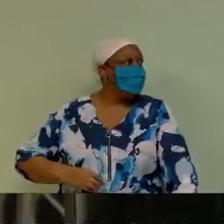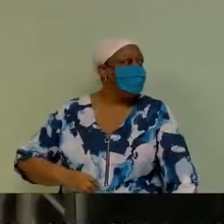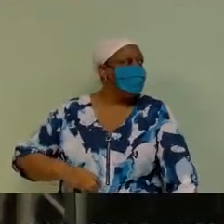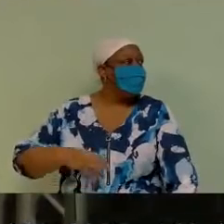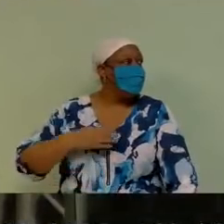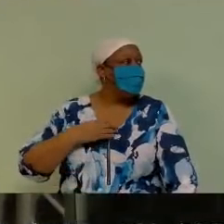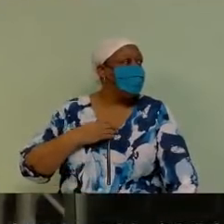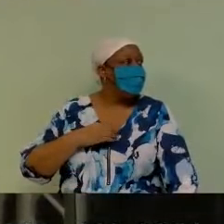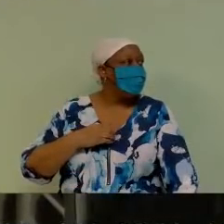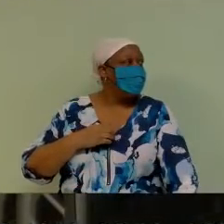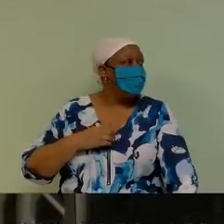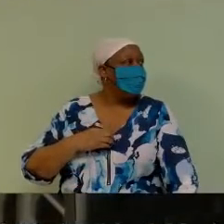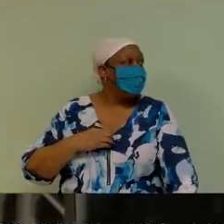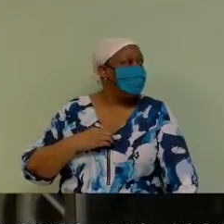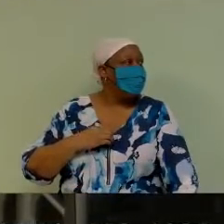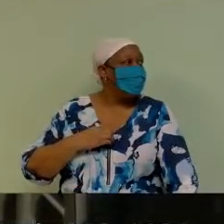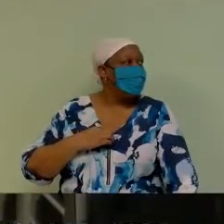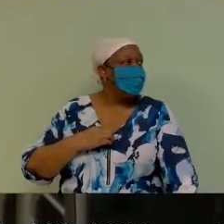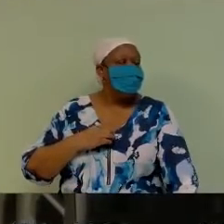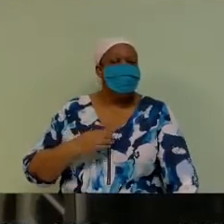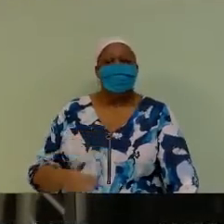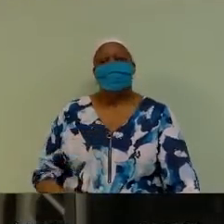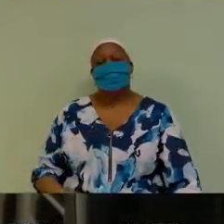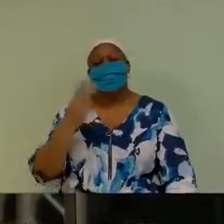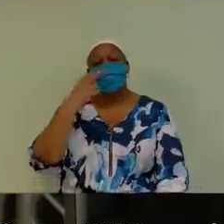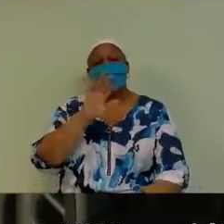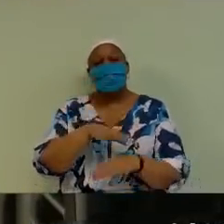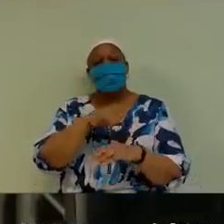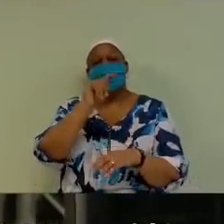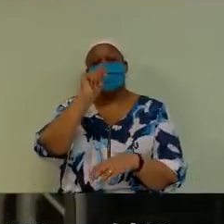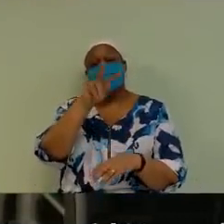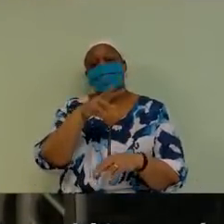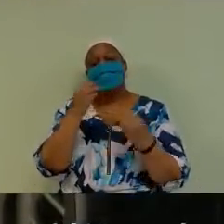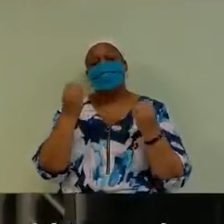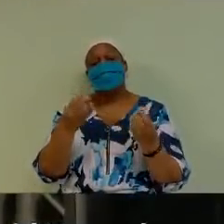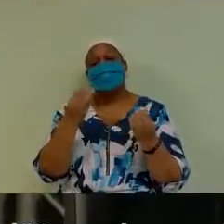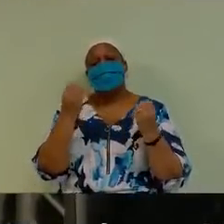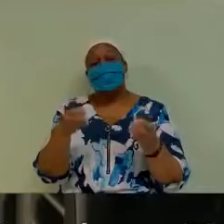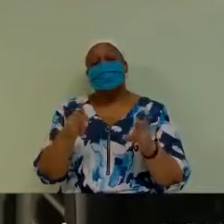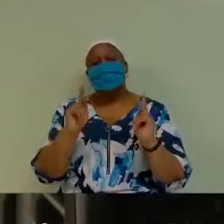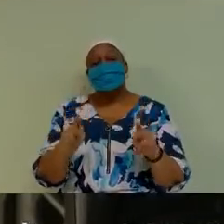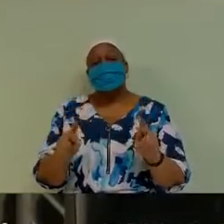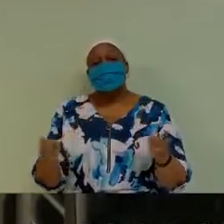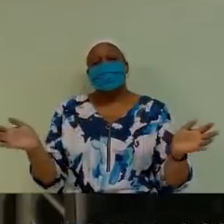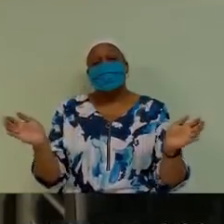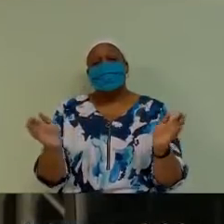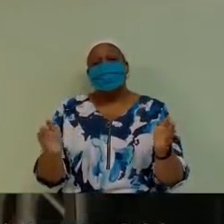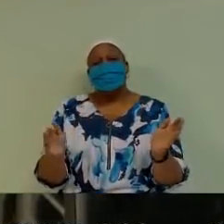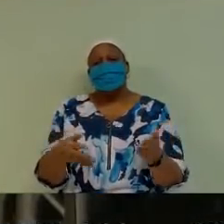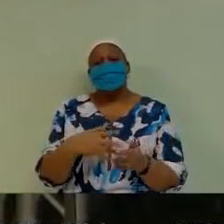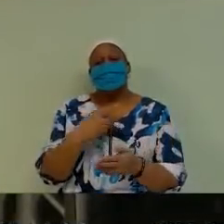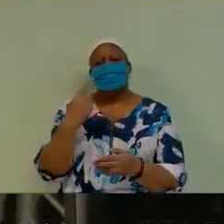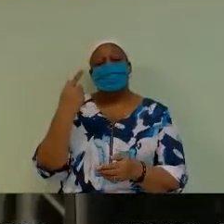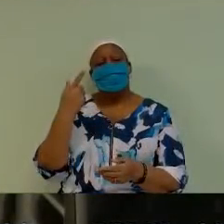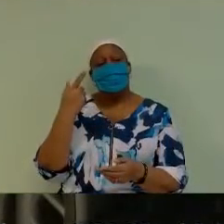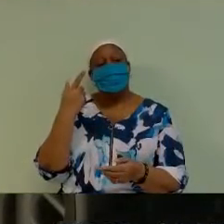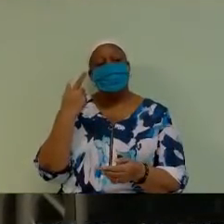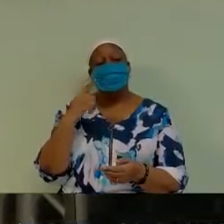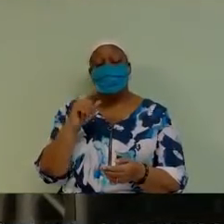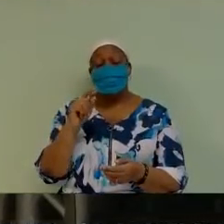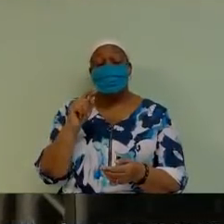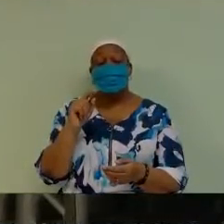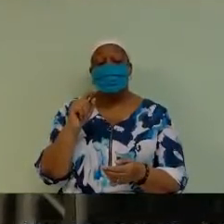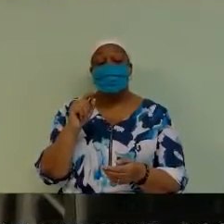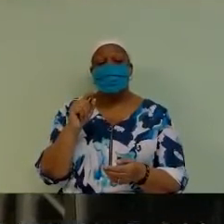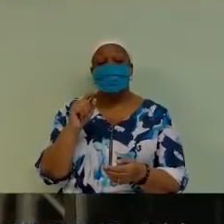and demonstrations in the United States, of course, which is a hot spot for the